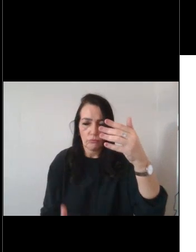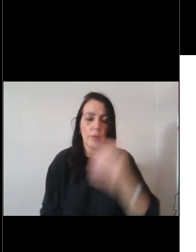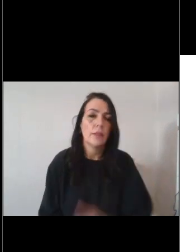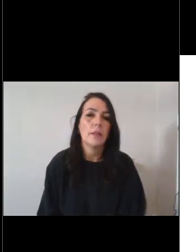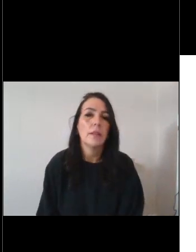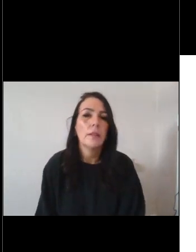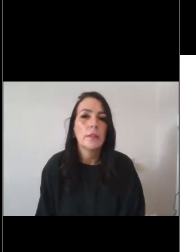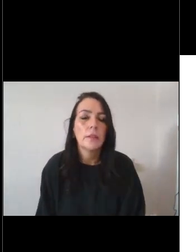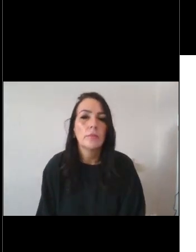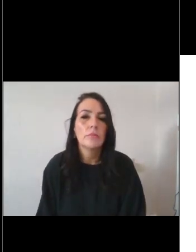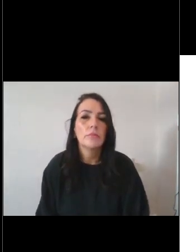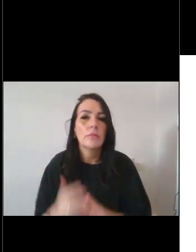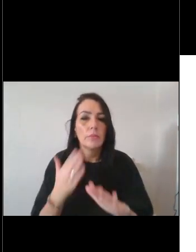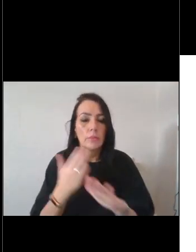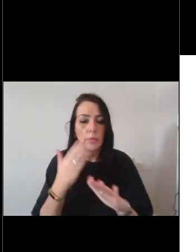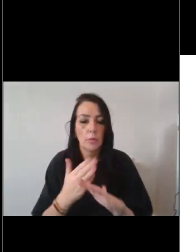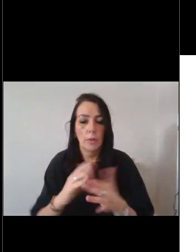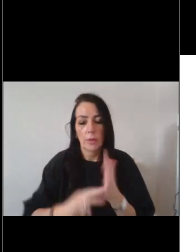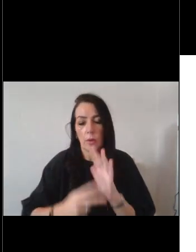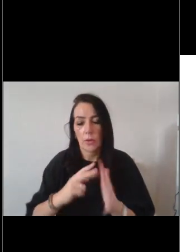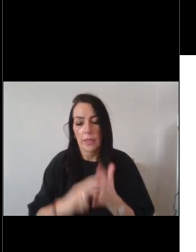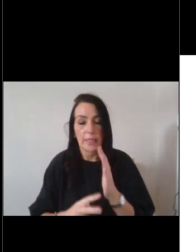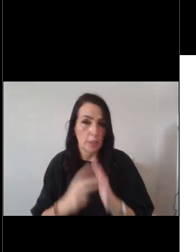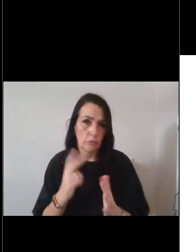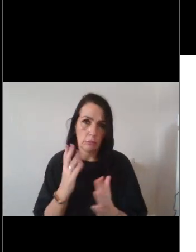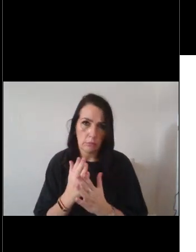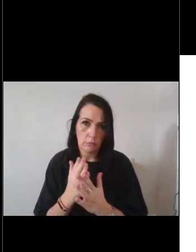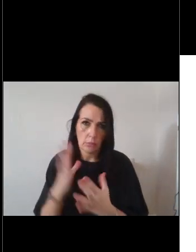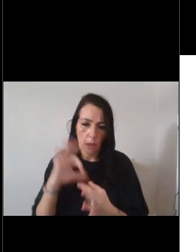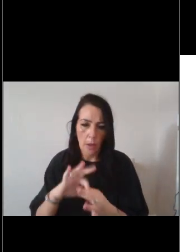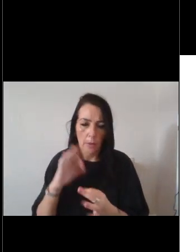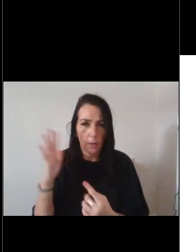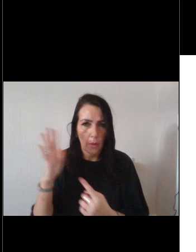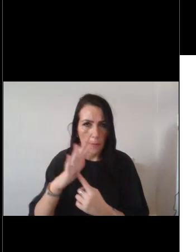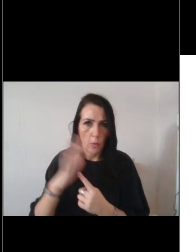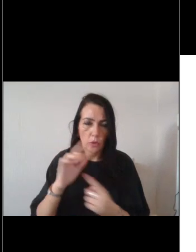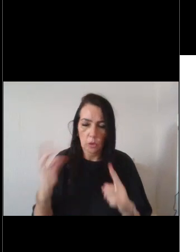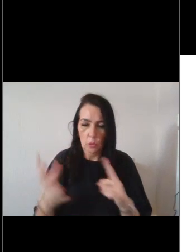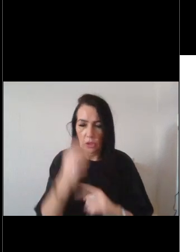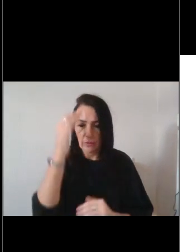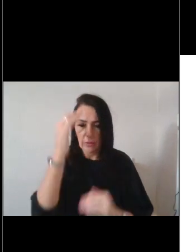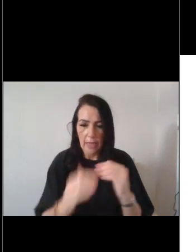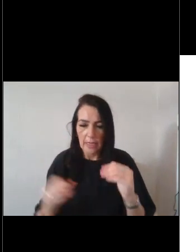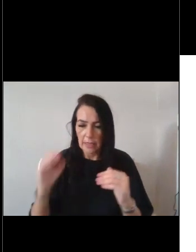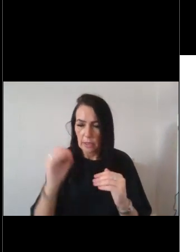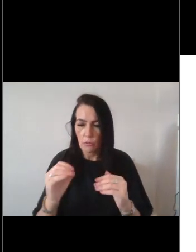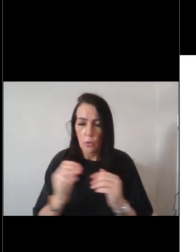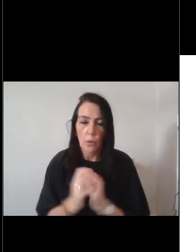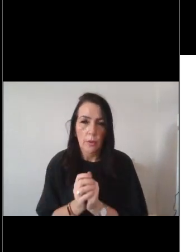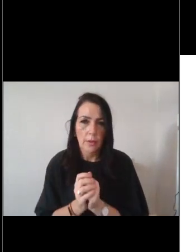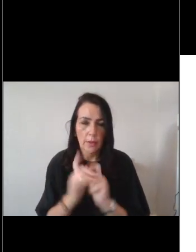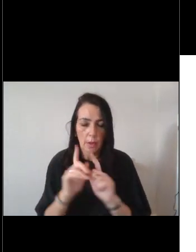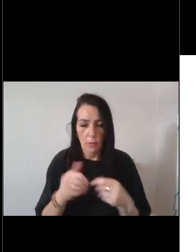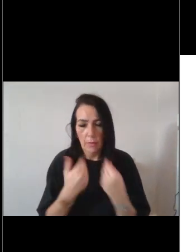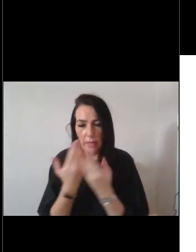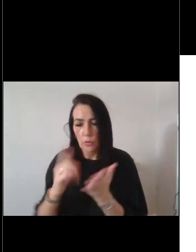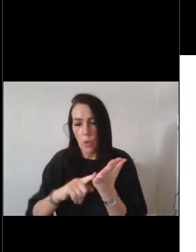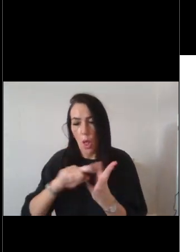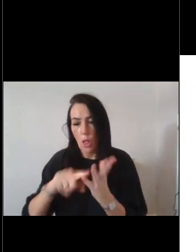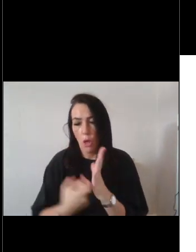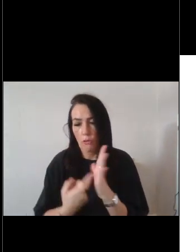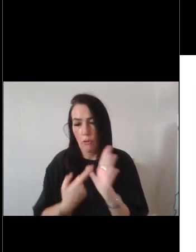Collaborating across your organisation is central to achieving your net zero ambitions. So I'm now going to pass it over to Laura, who will talk